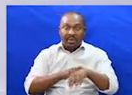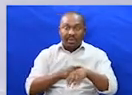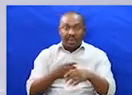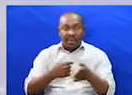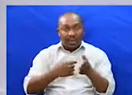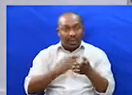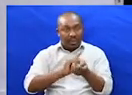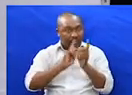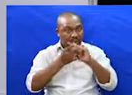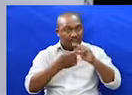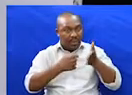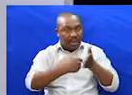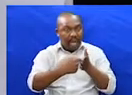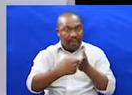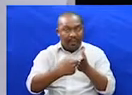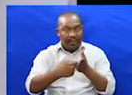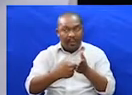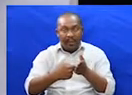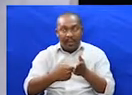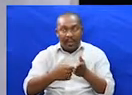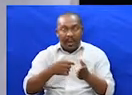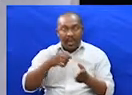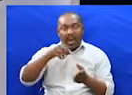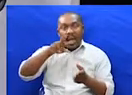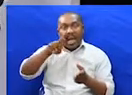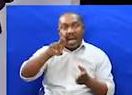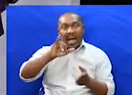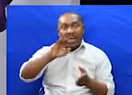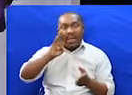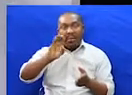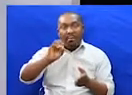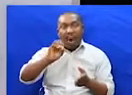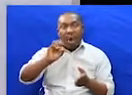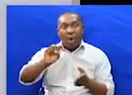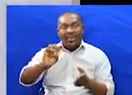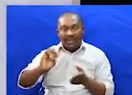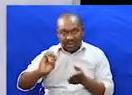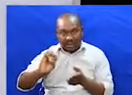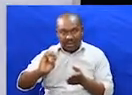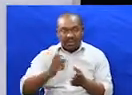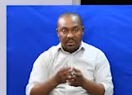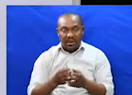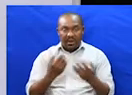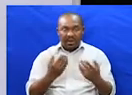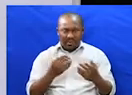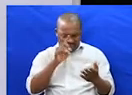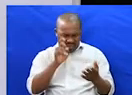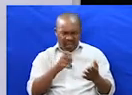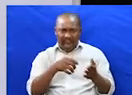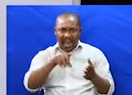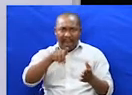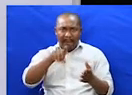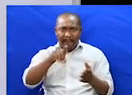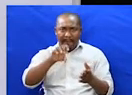sugar. Ribose sugar. Ribose sugar. It is called pentose from the word